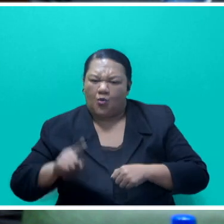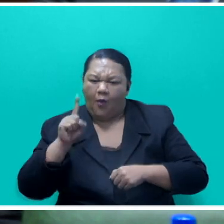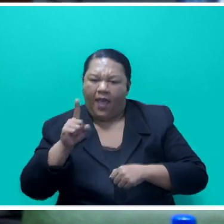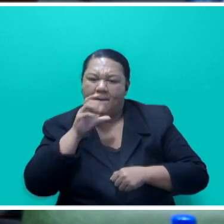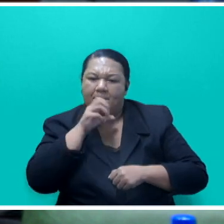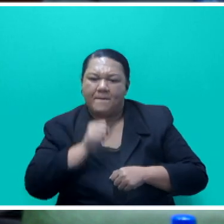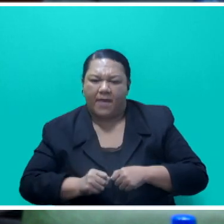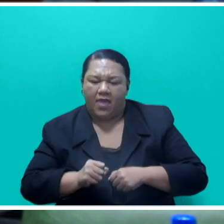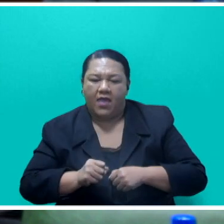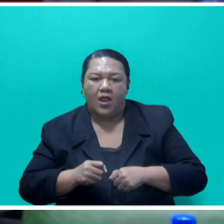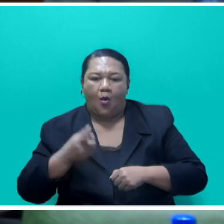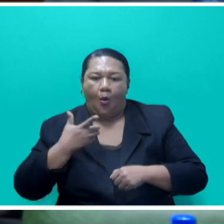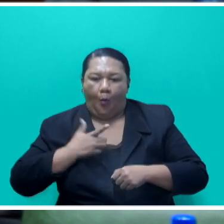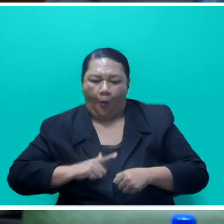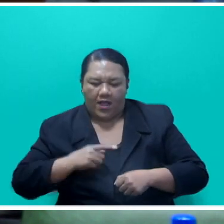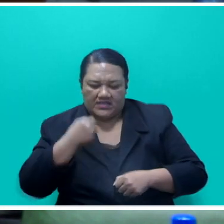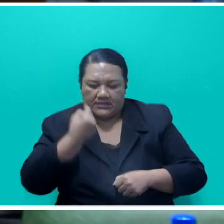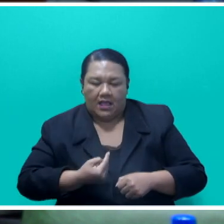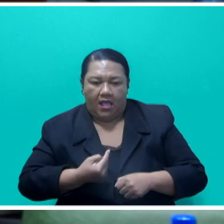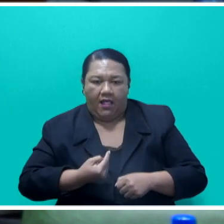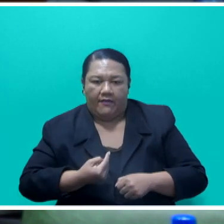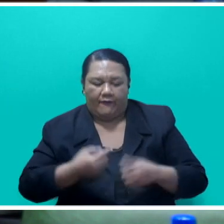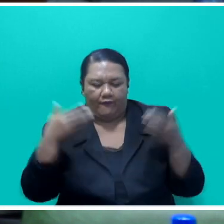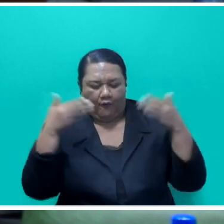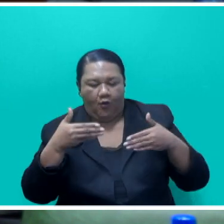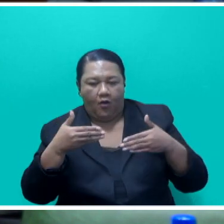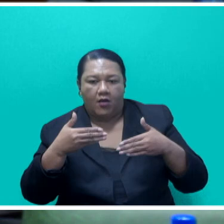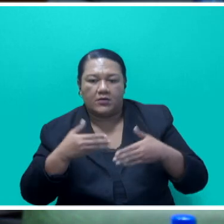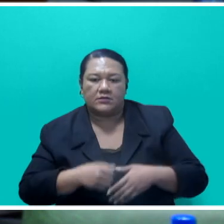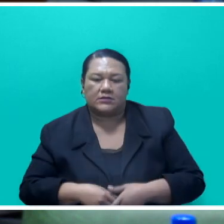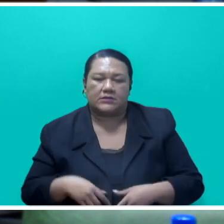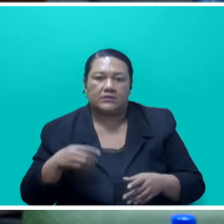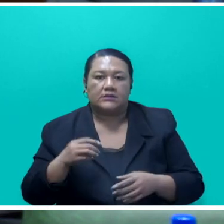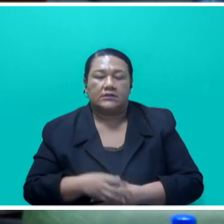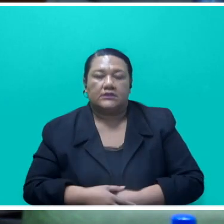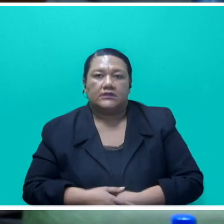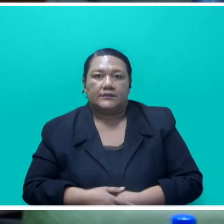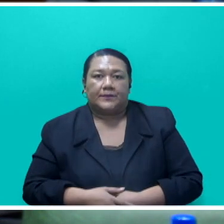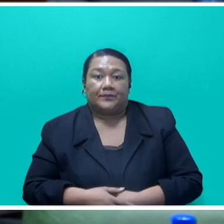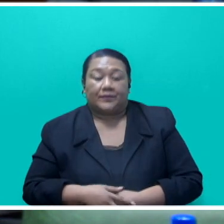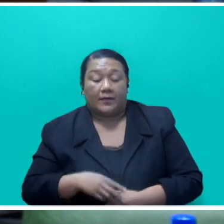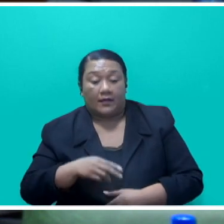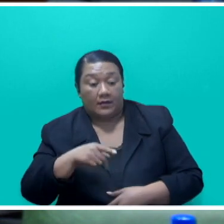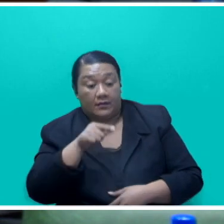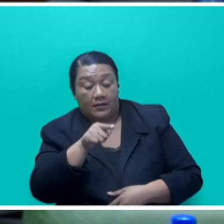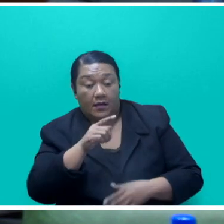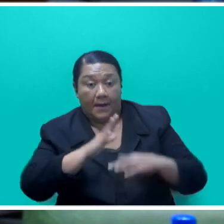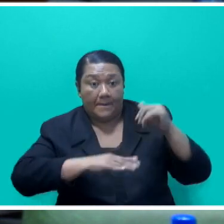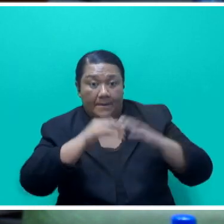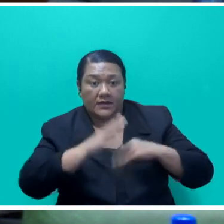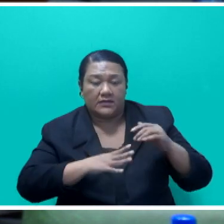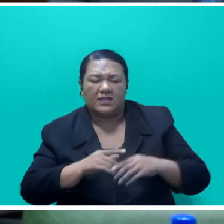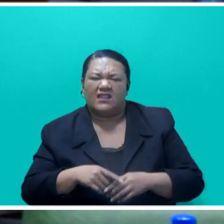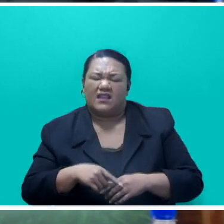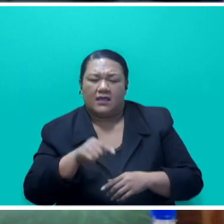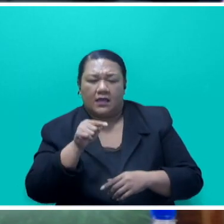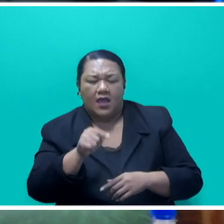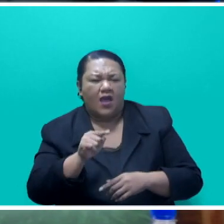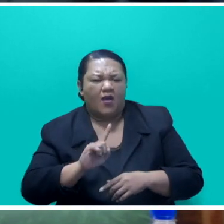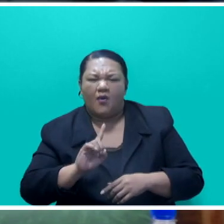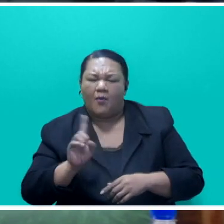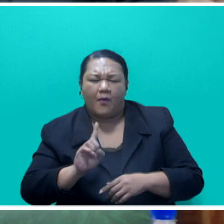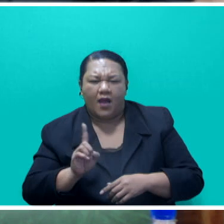on your election in these key roles. Given our one-more connection of the country, you are also